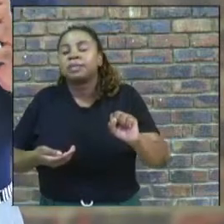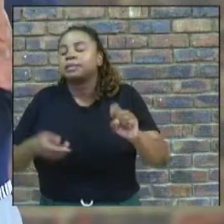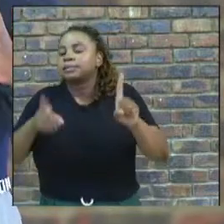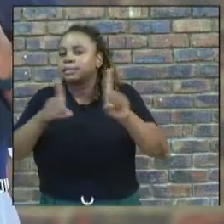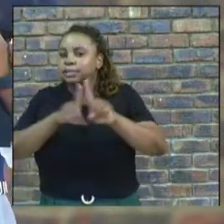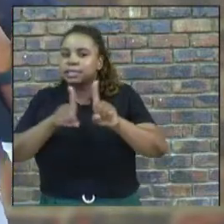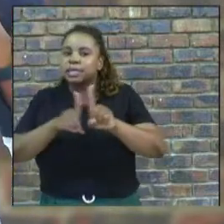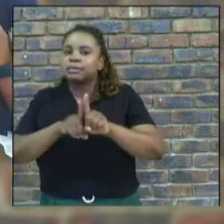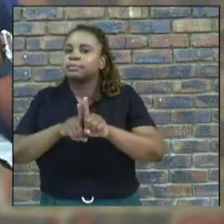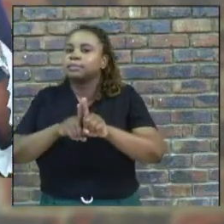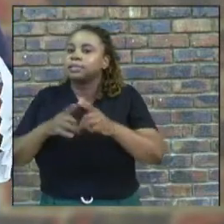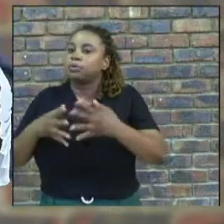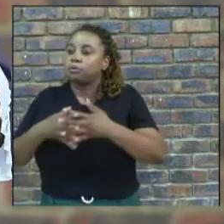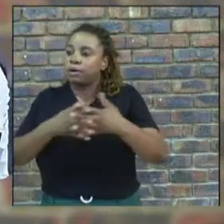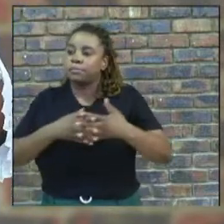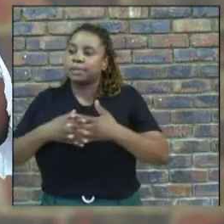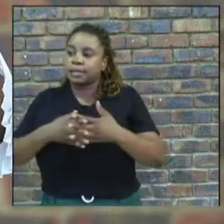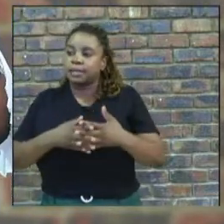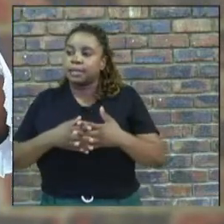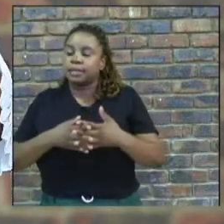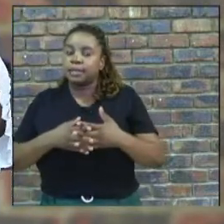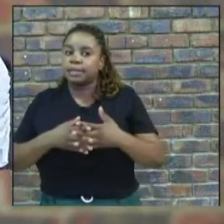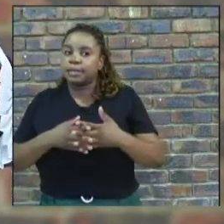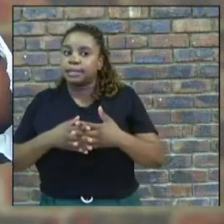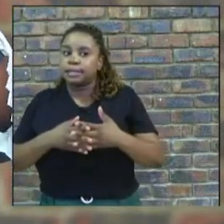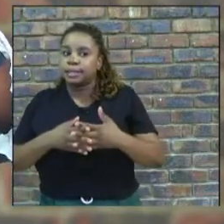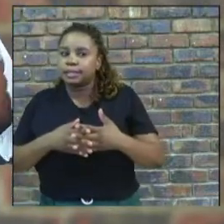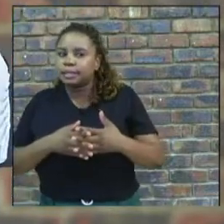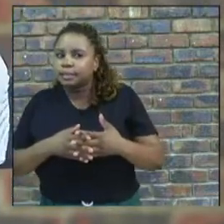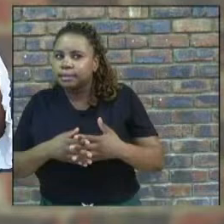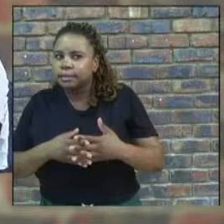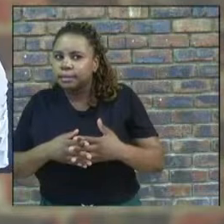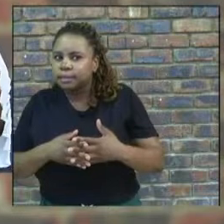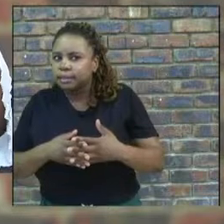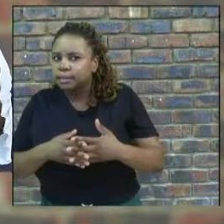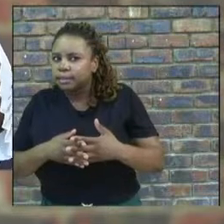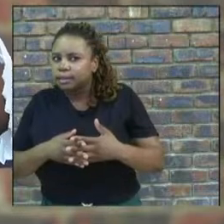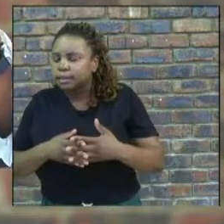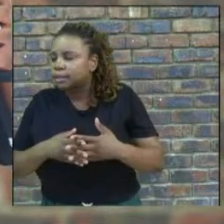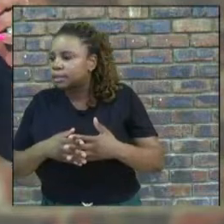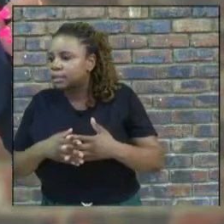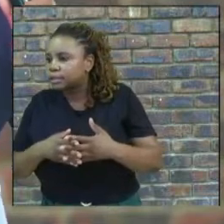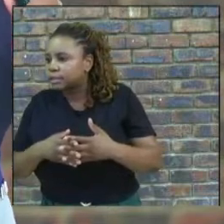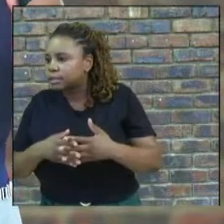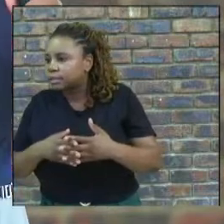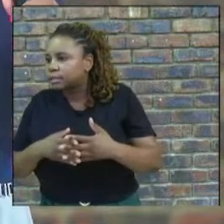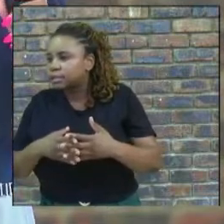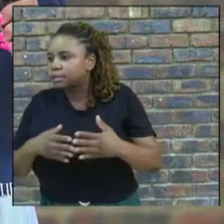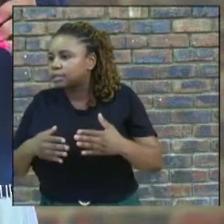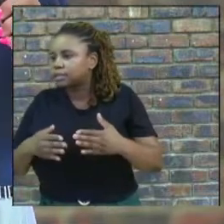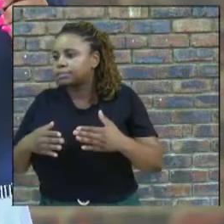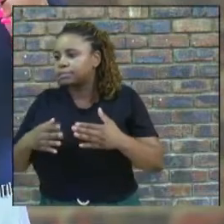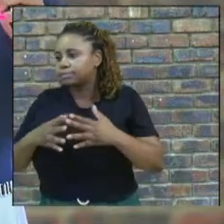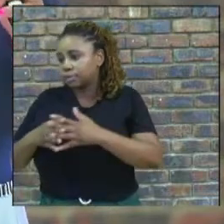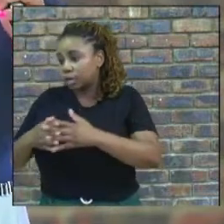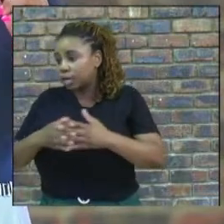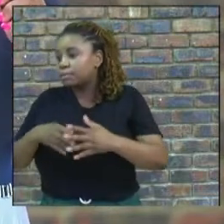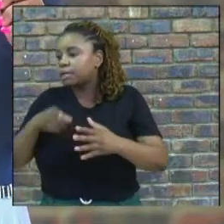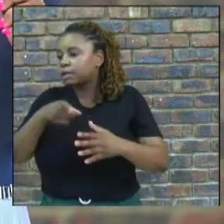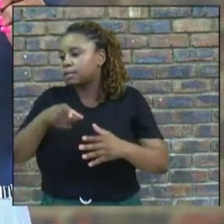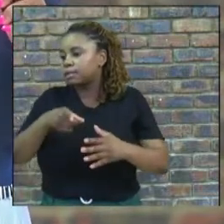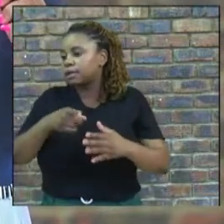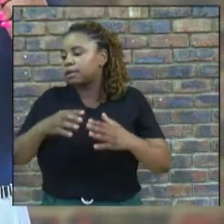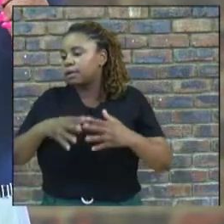America. America gore e be e le mo e leng mo teng is because of ba dikile what we call